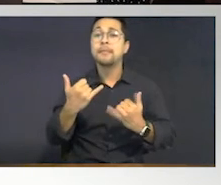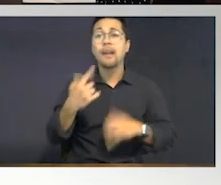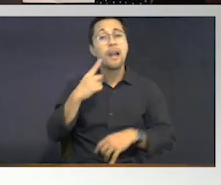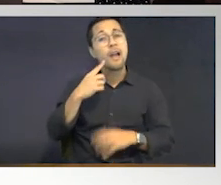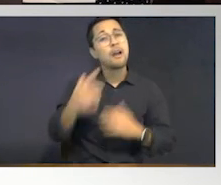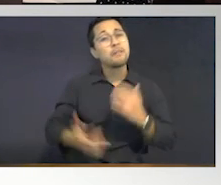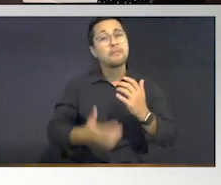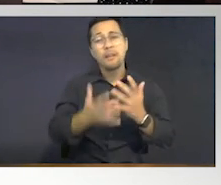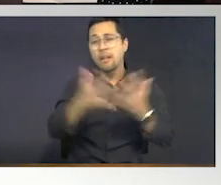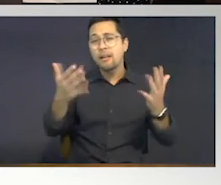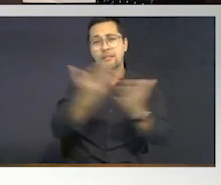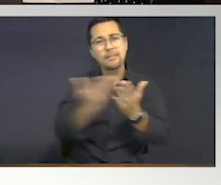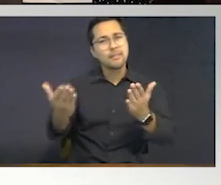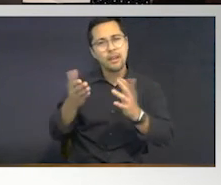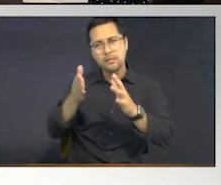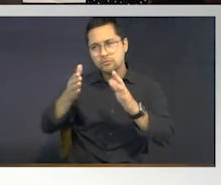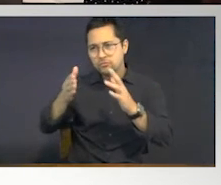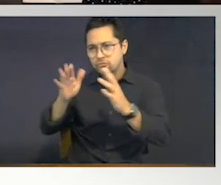done electronically.